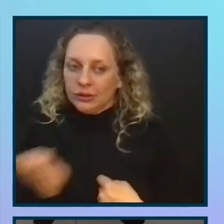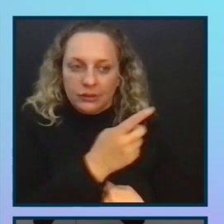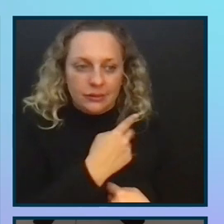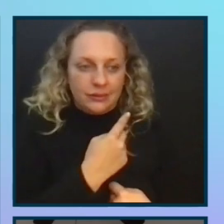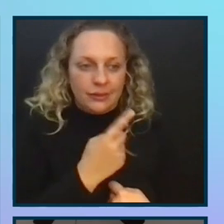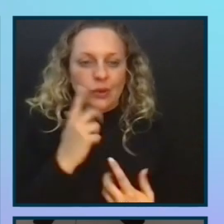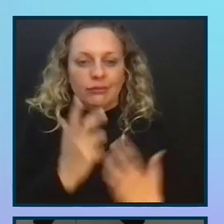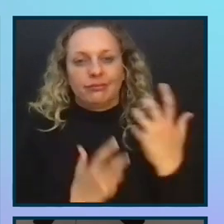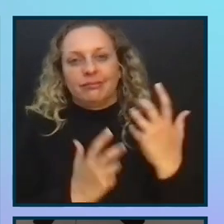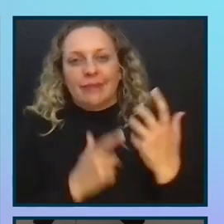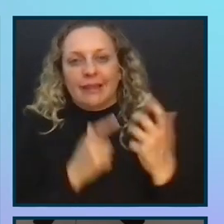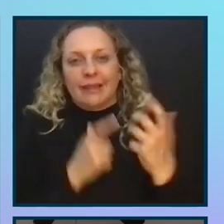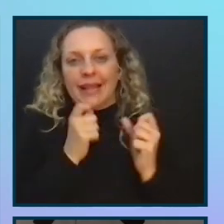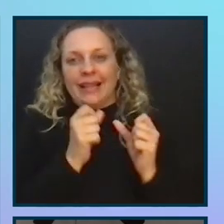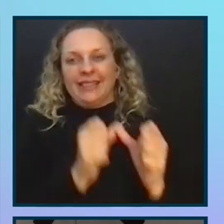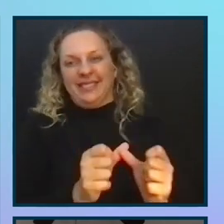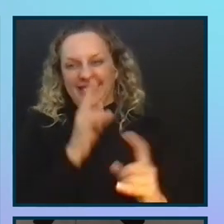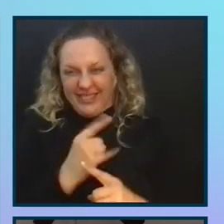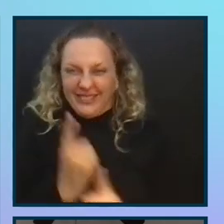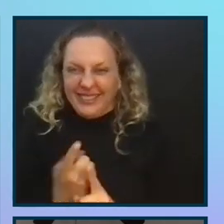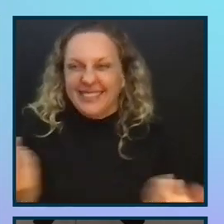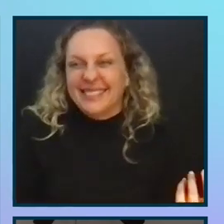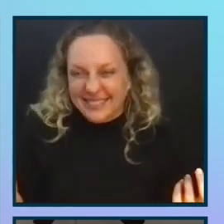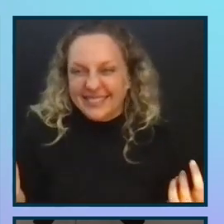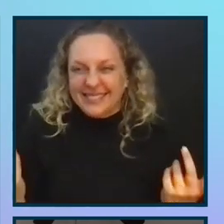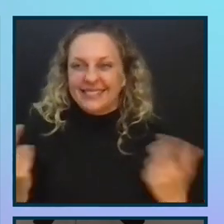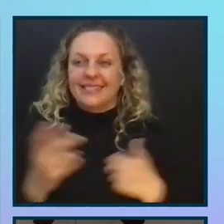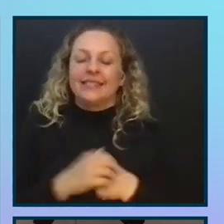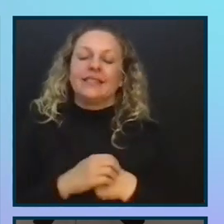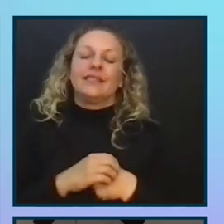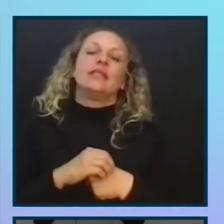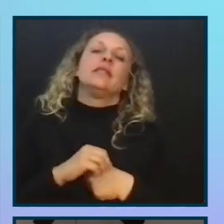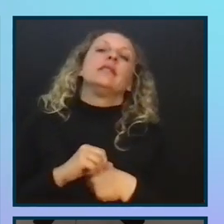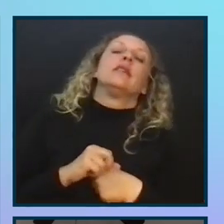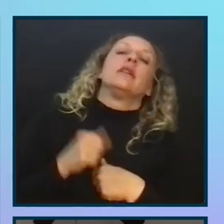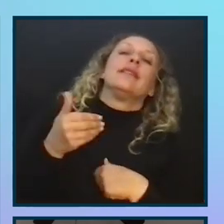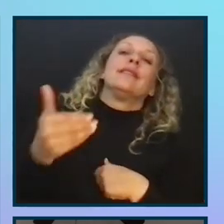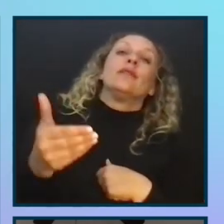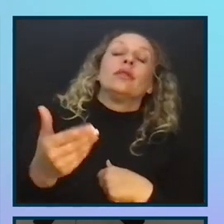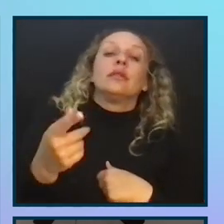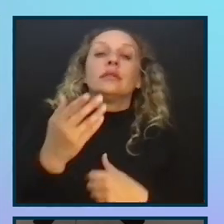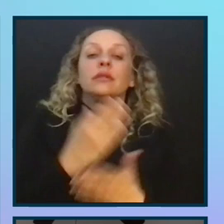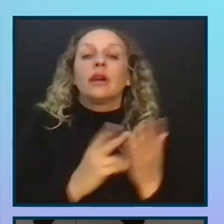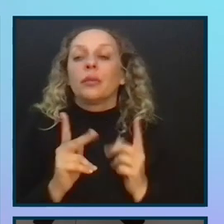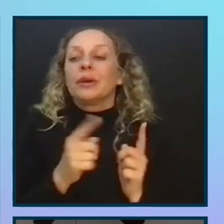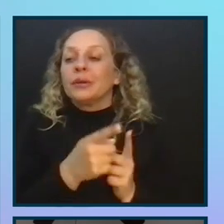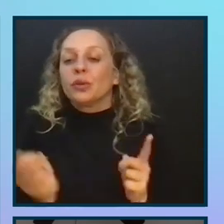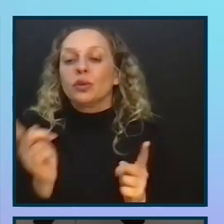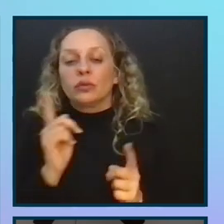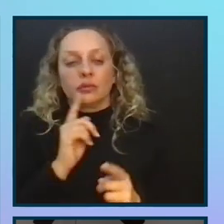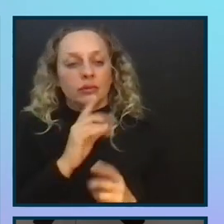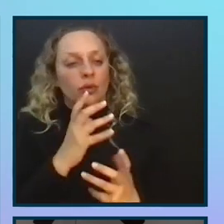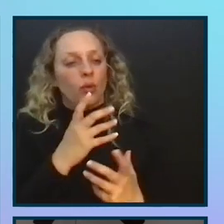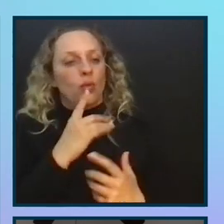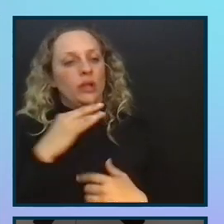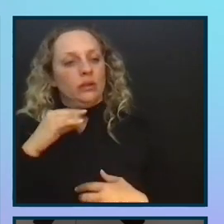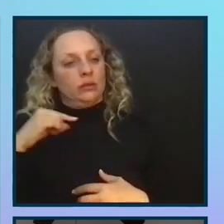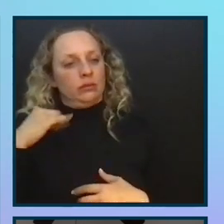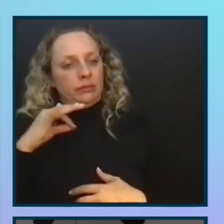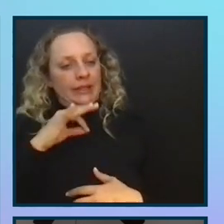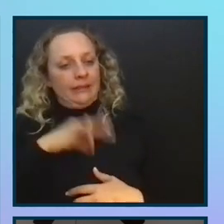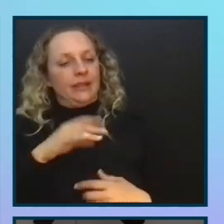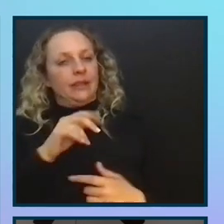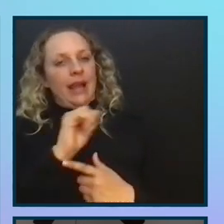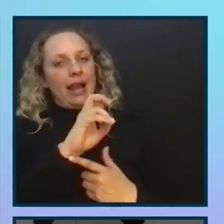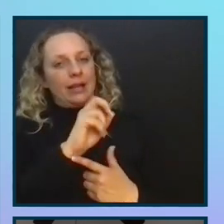inconsistent. Slightly ironic, huh? We learned that quite quickly when some stakeholders expected Android, iOS and web, the